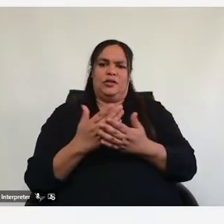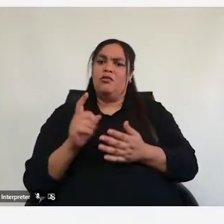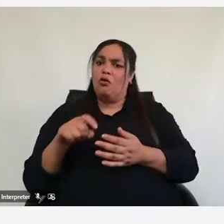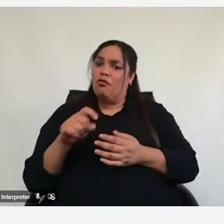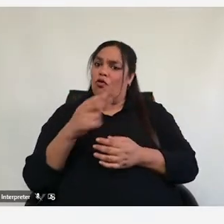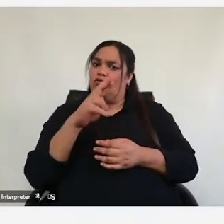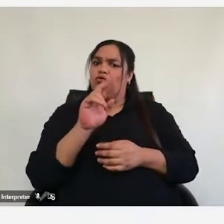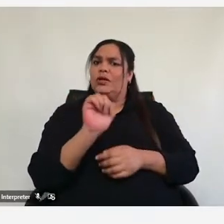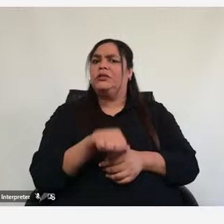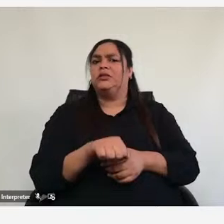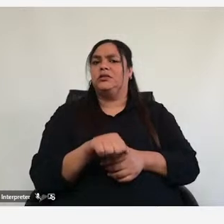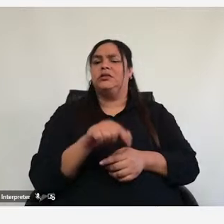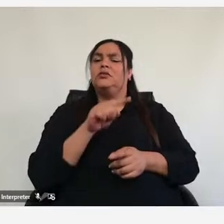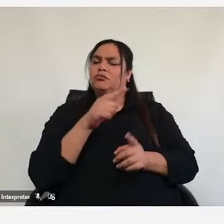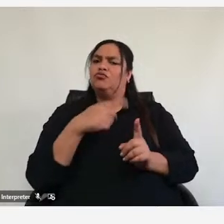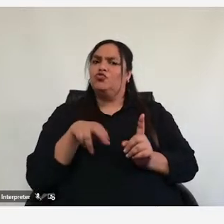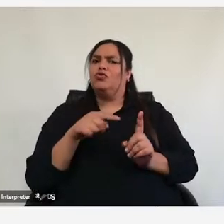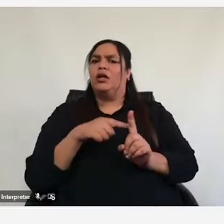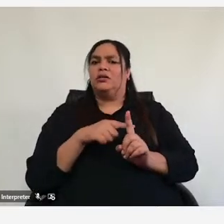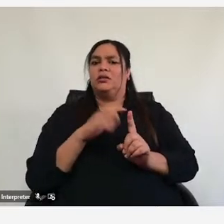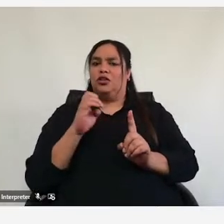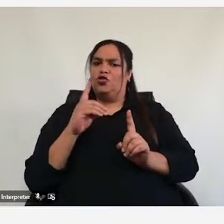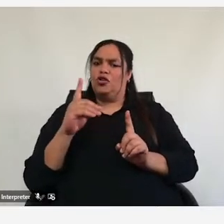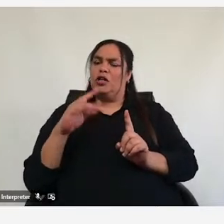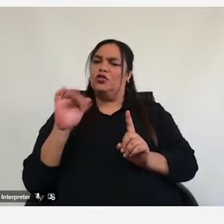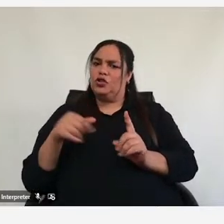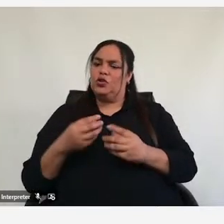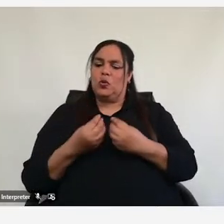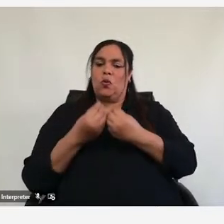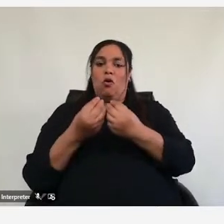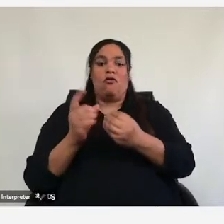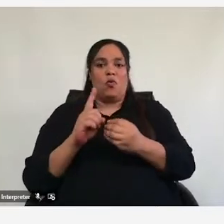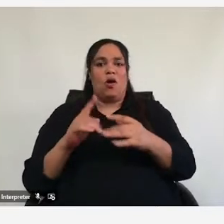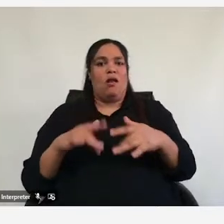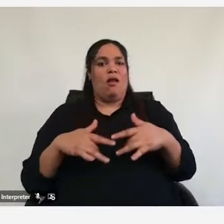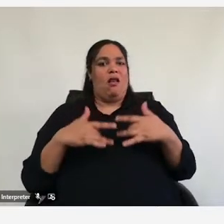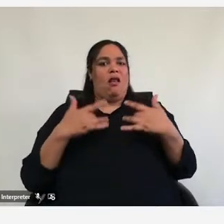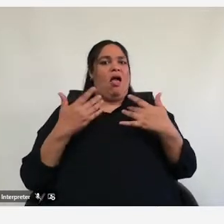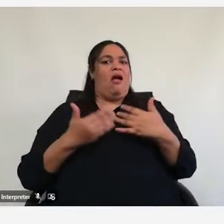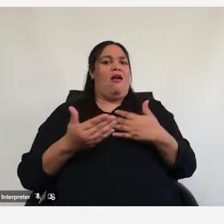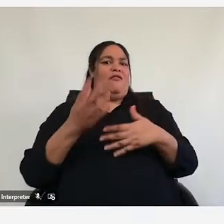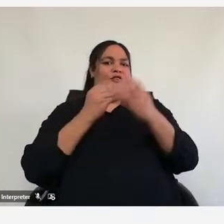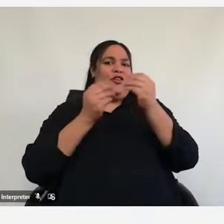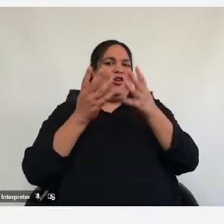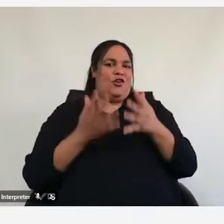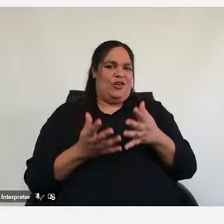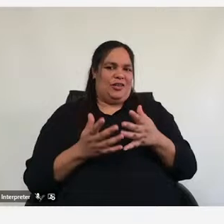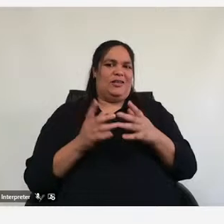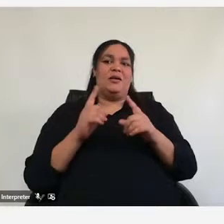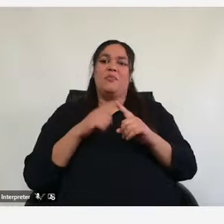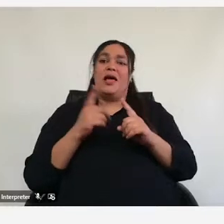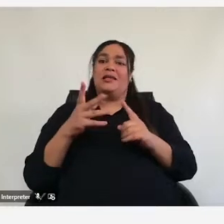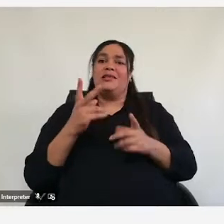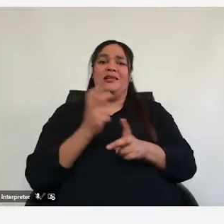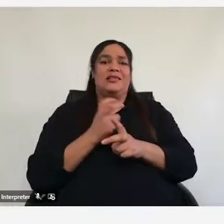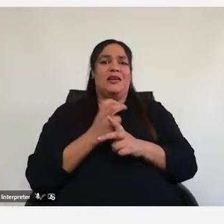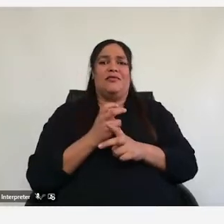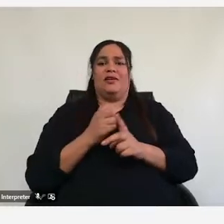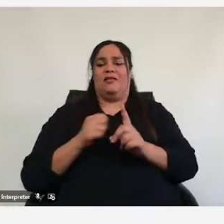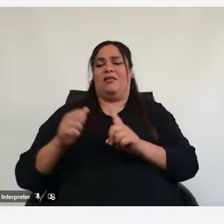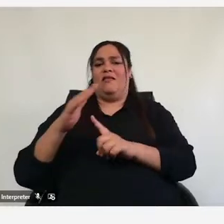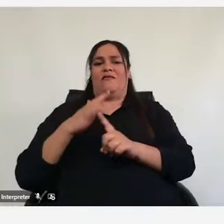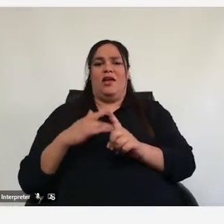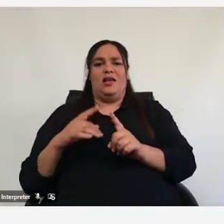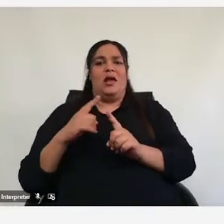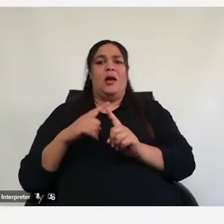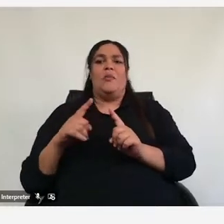he was right. He was right. Education offers a lifeline to learners in even the most difficult circumstances and